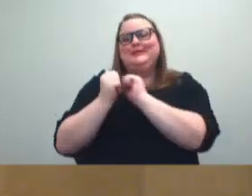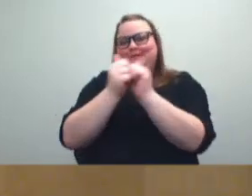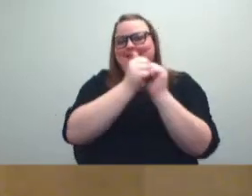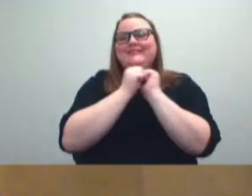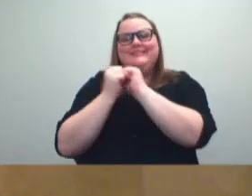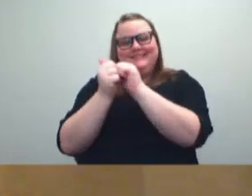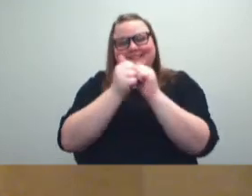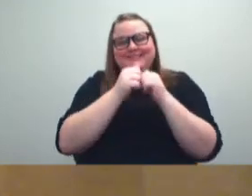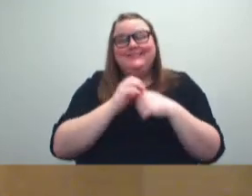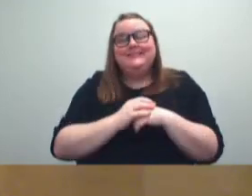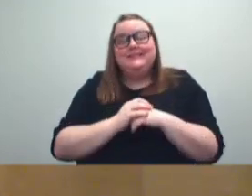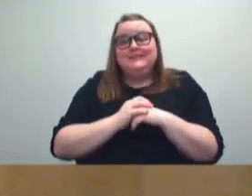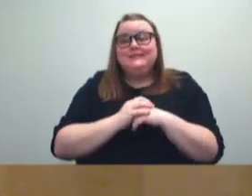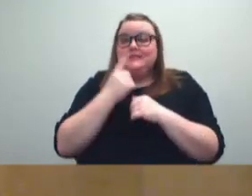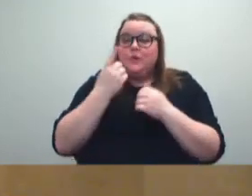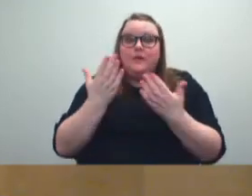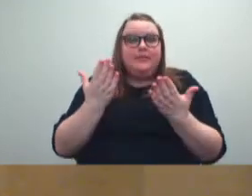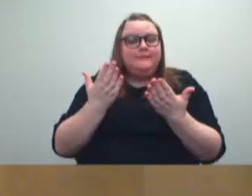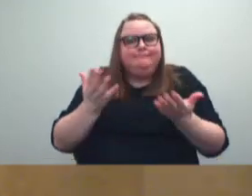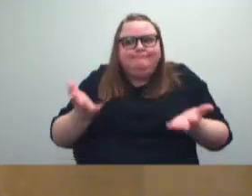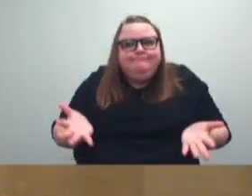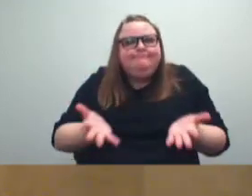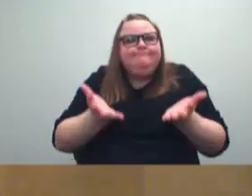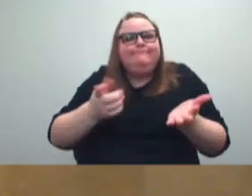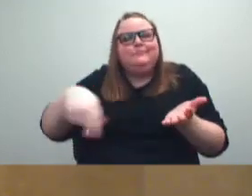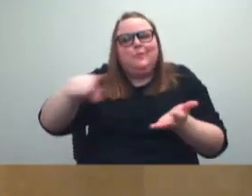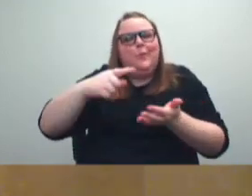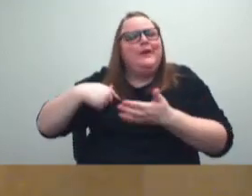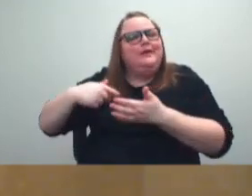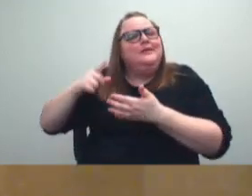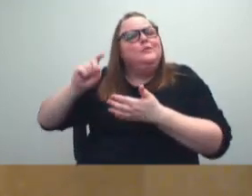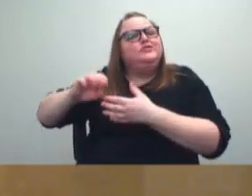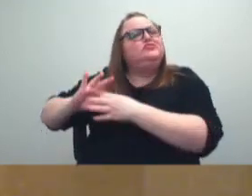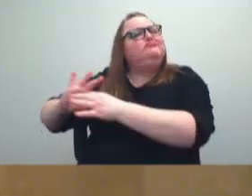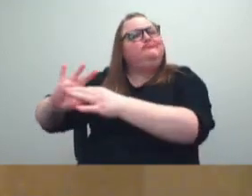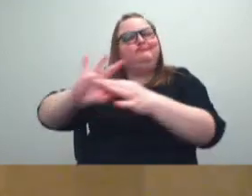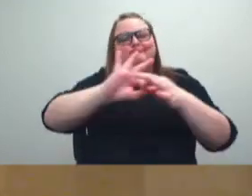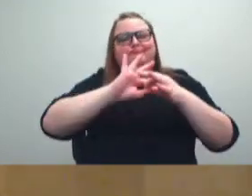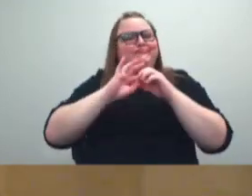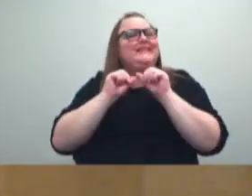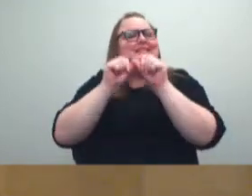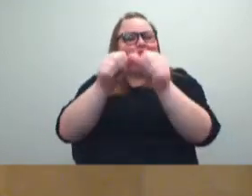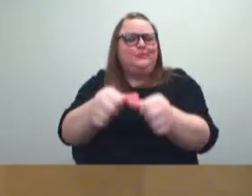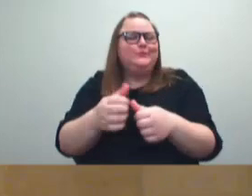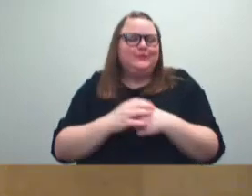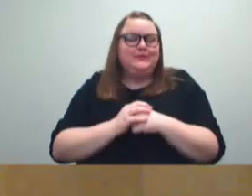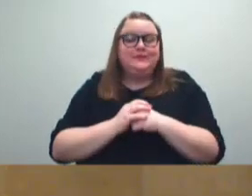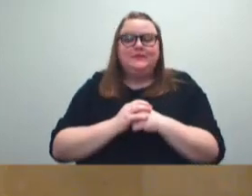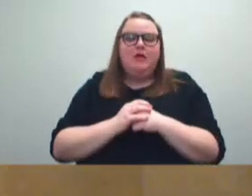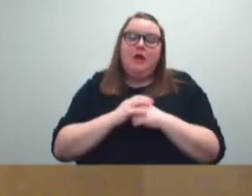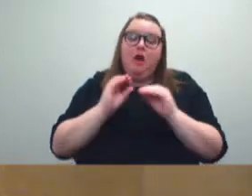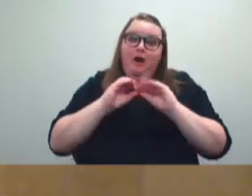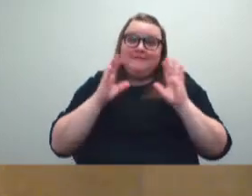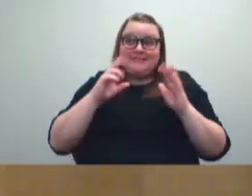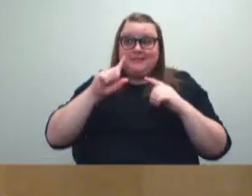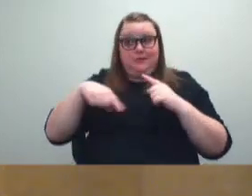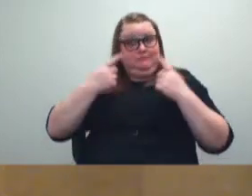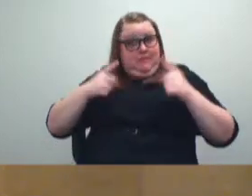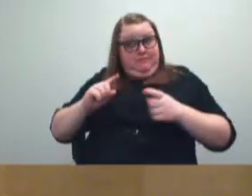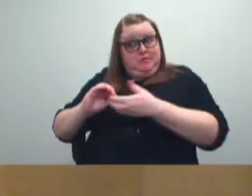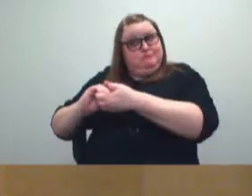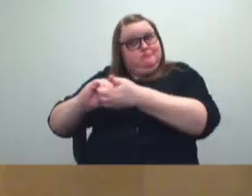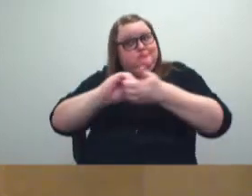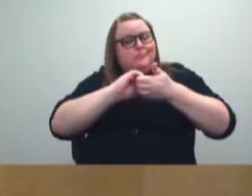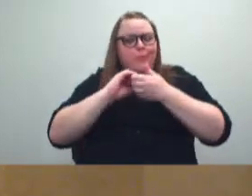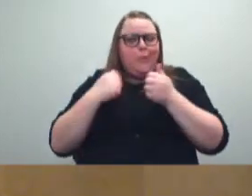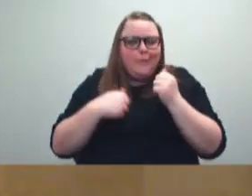to continue to do is to come and make sure we collaborate. One is it obviously saves money all the time when we can just work together, but it also, one